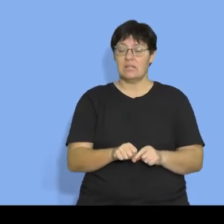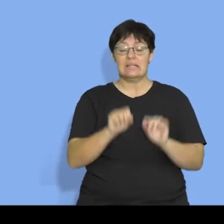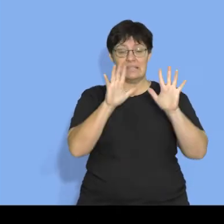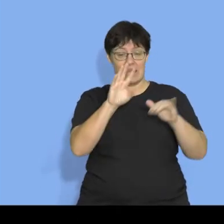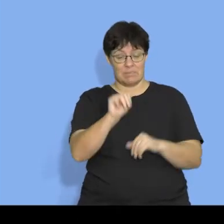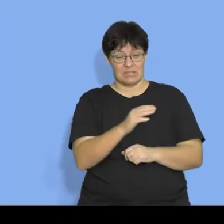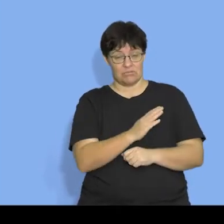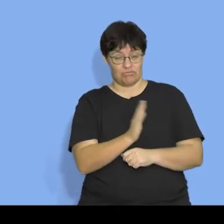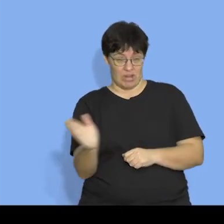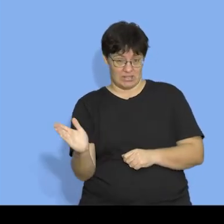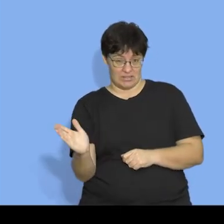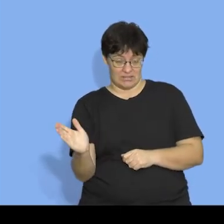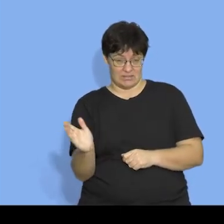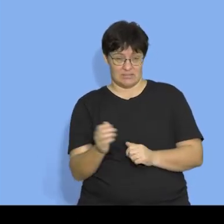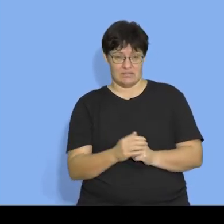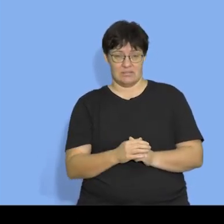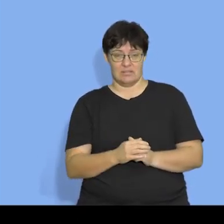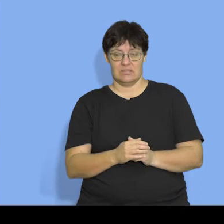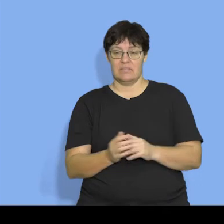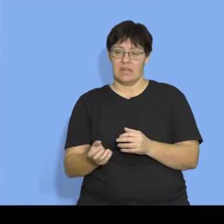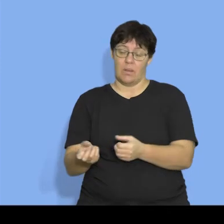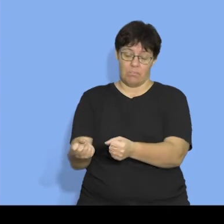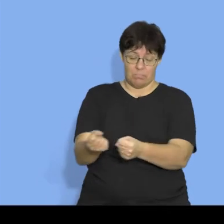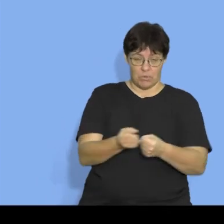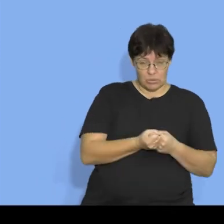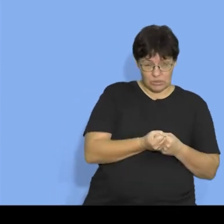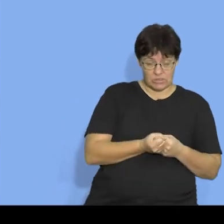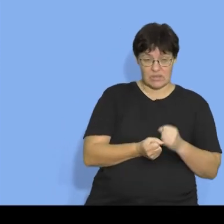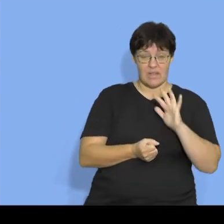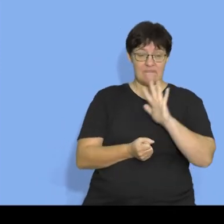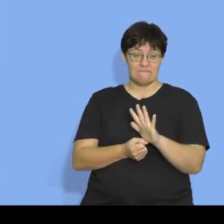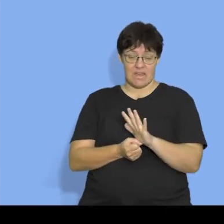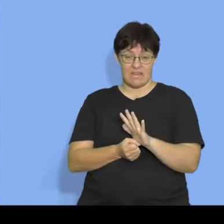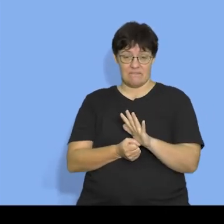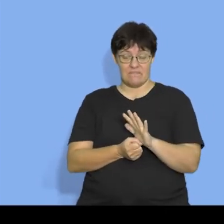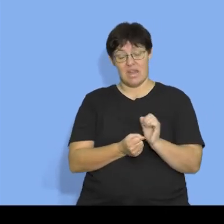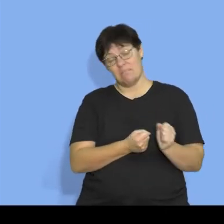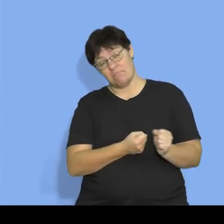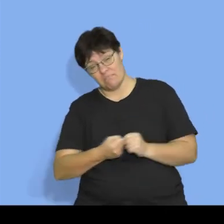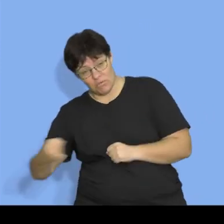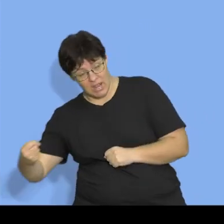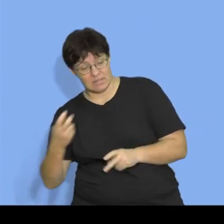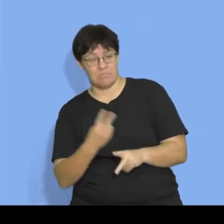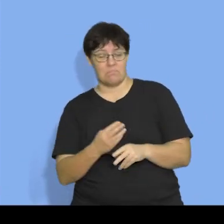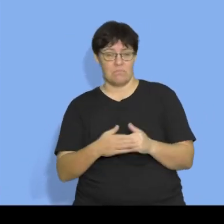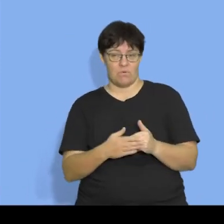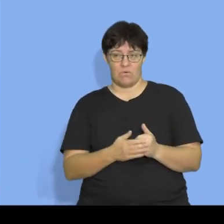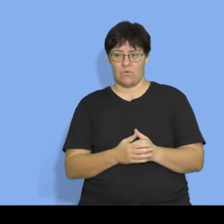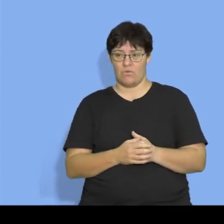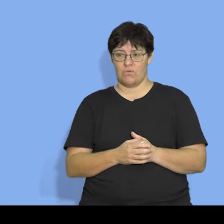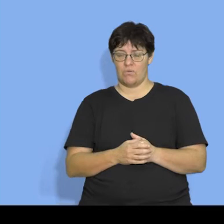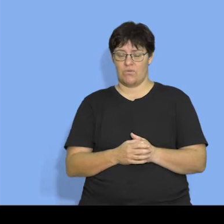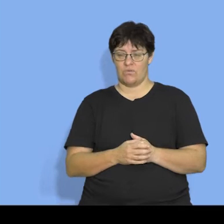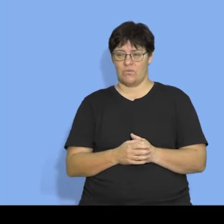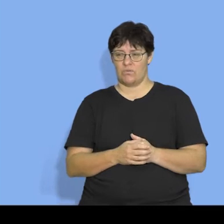right. She then pulls it 5 meters to the right again. That should have